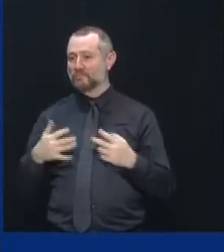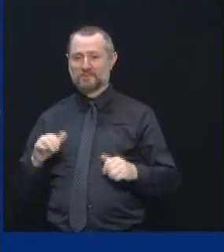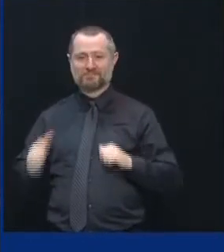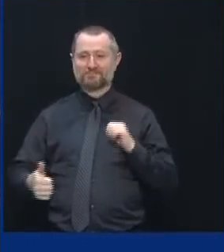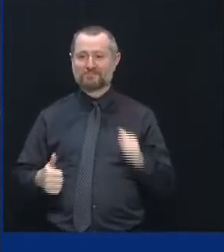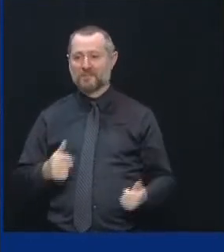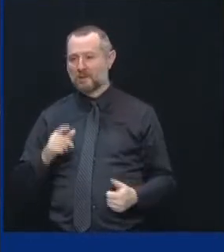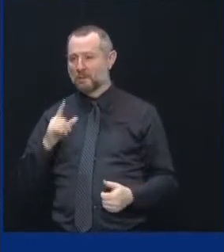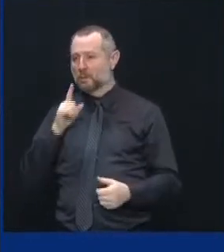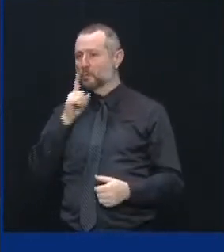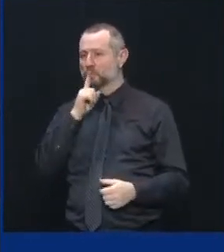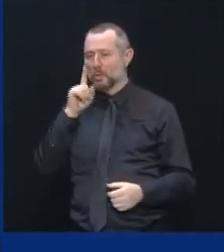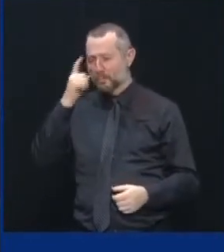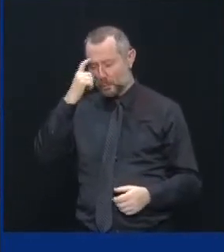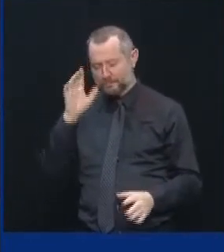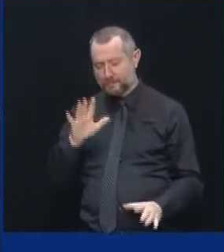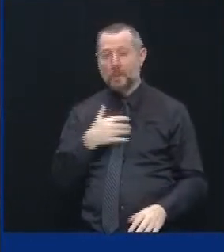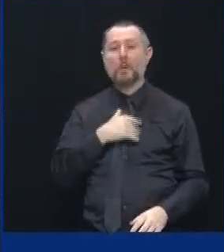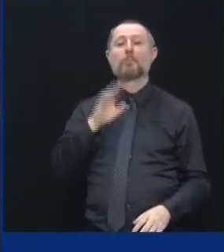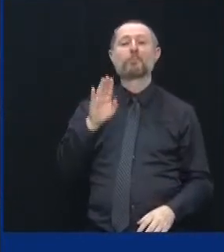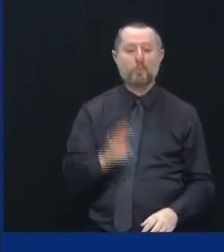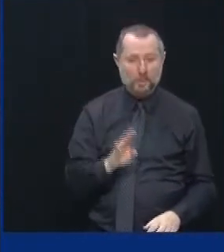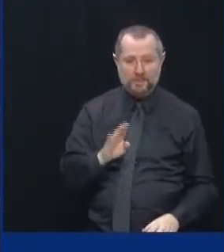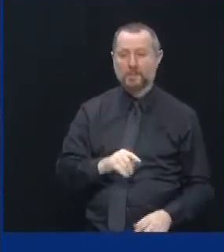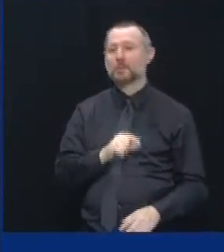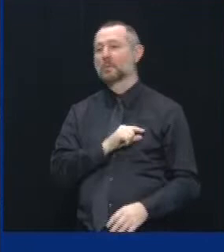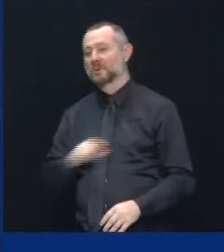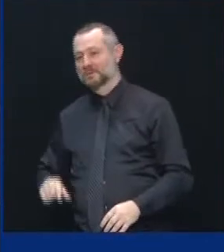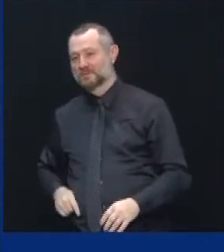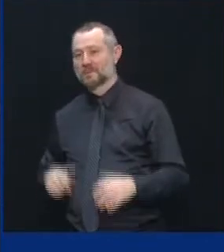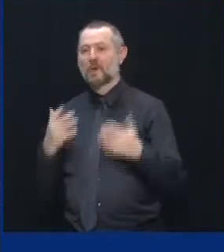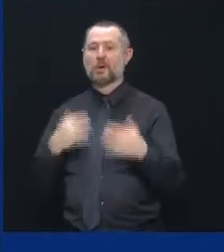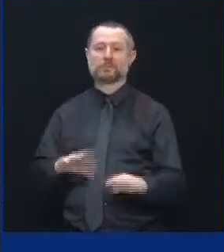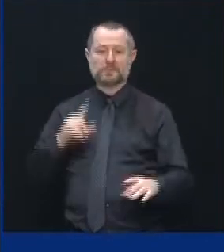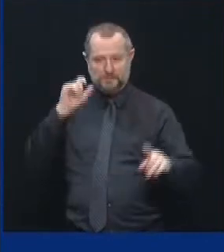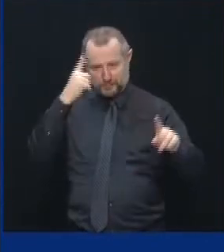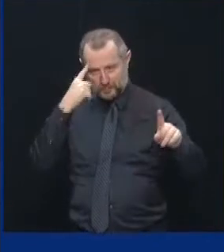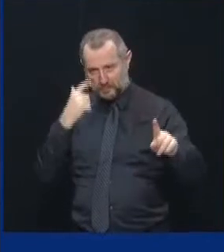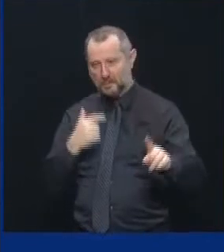Queens, the Brooklyn and Queens, in addition to the one in the Bronx. But we did already have Aqueduct and Javits.